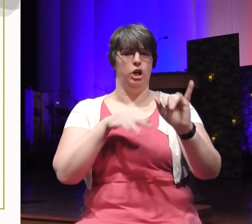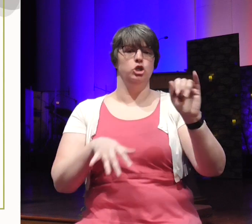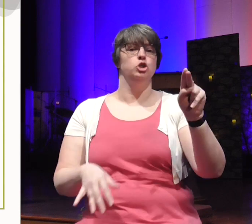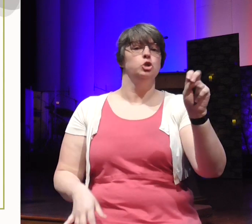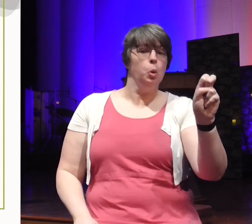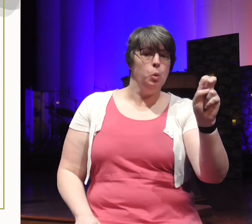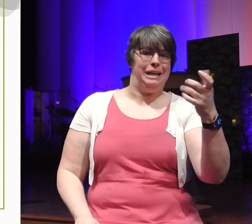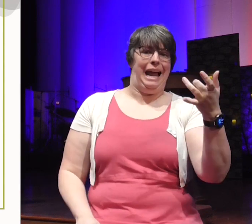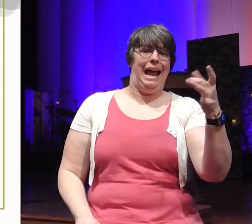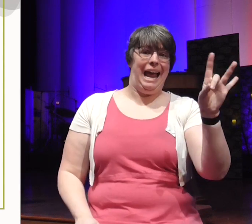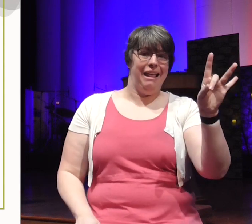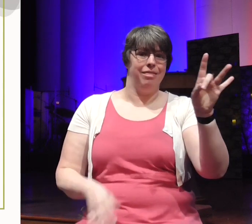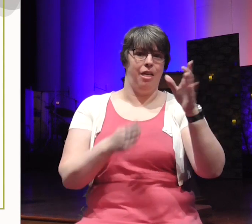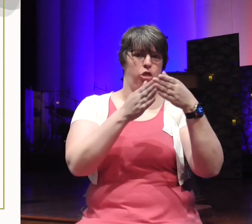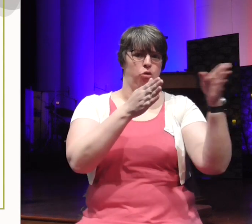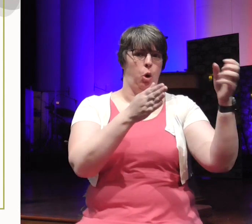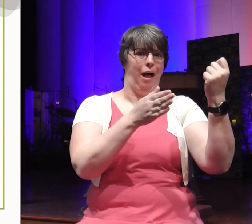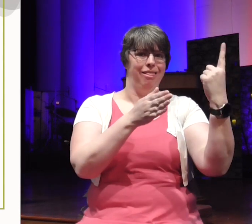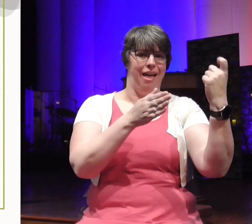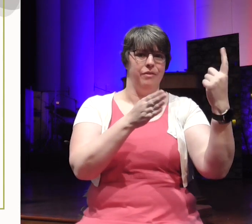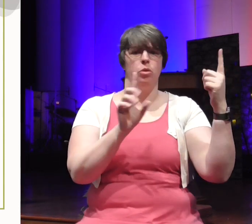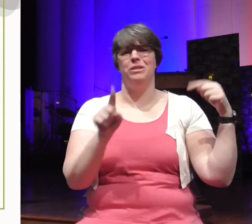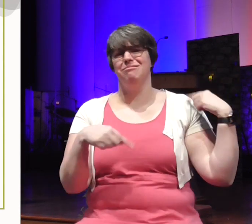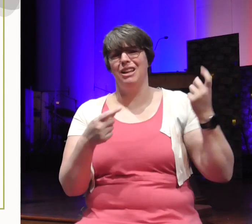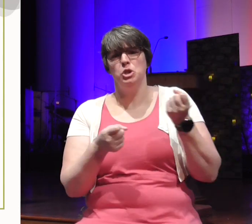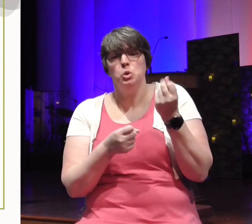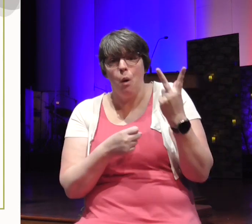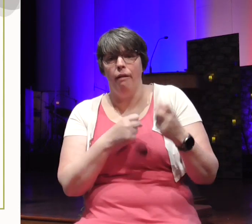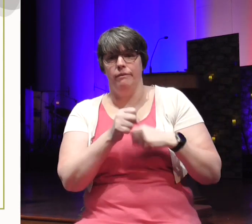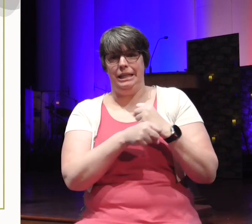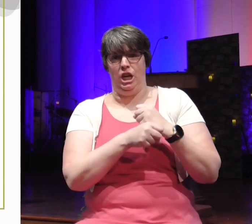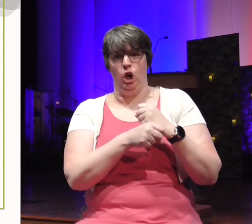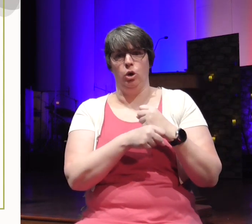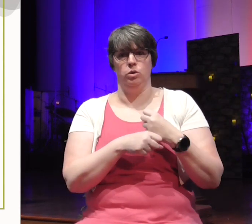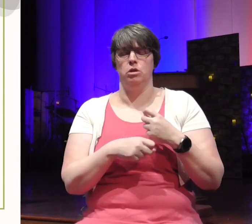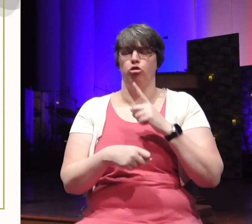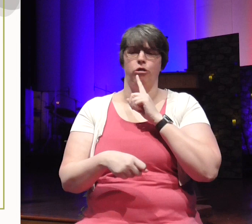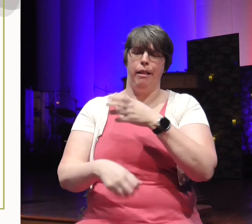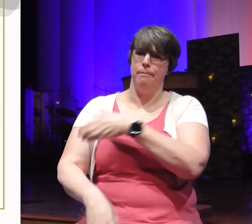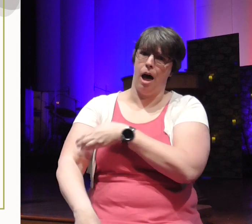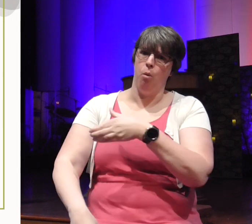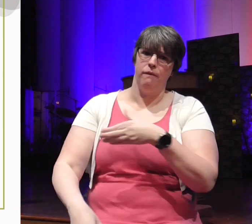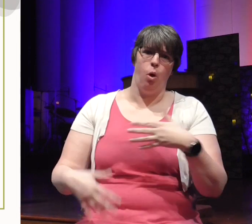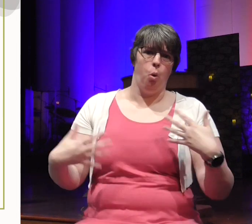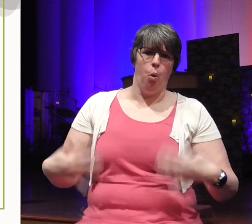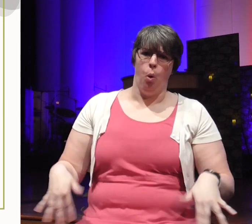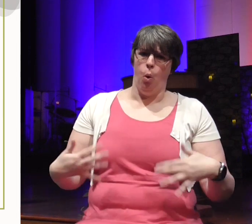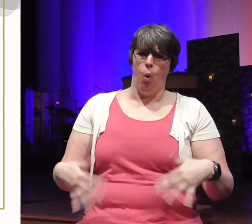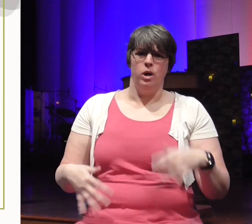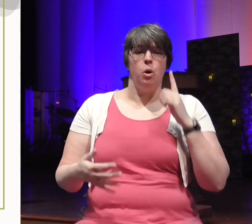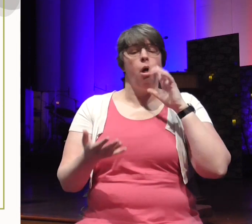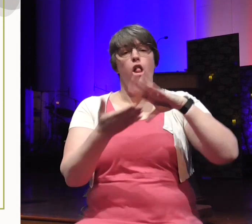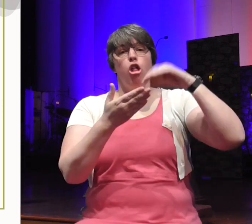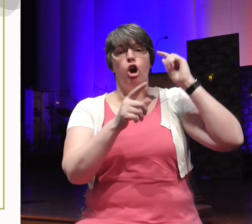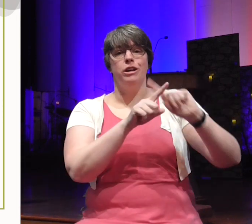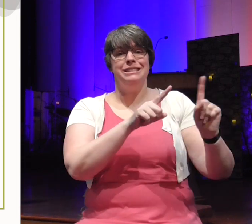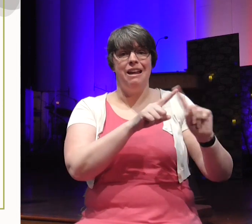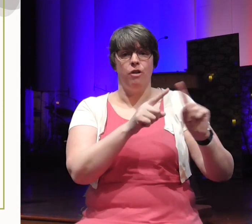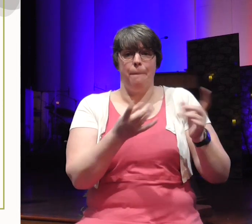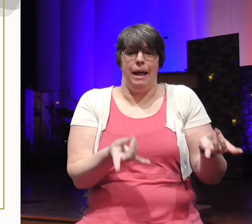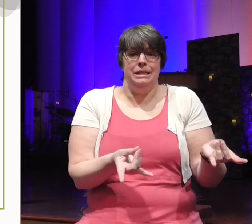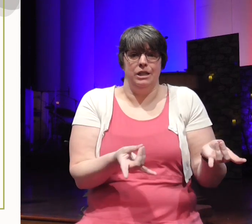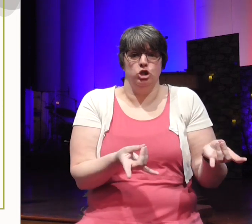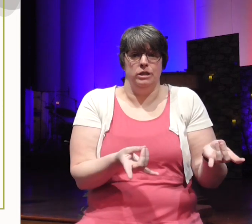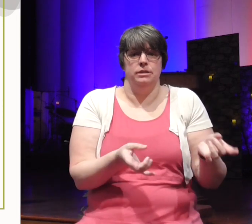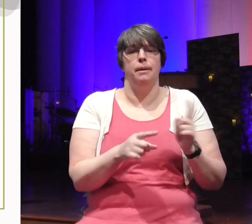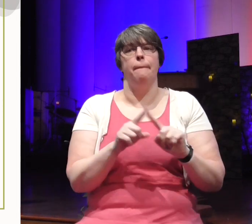11. We've done these for 12 years. They're healing events. They're very powerful. Not only will you learn meditational styles and